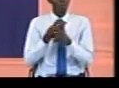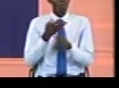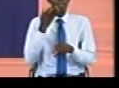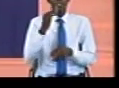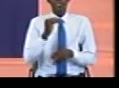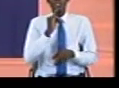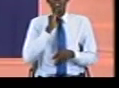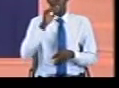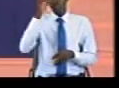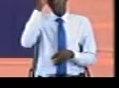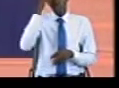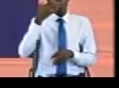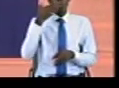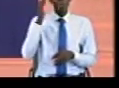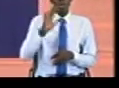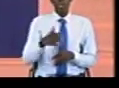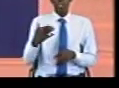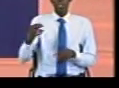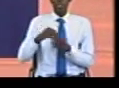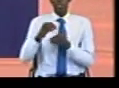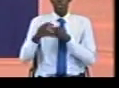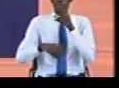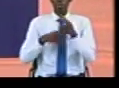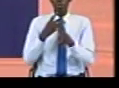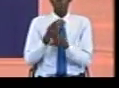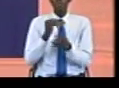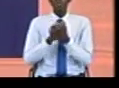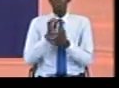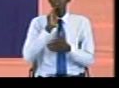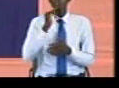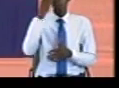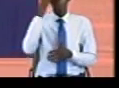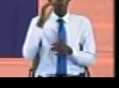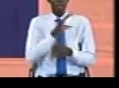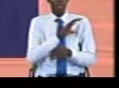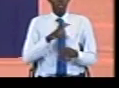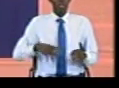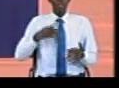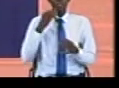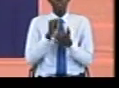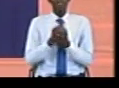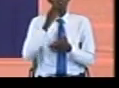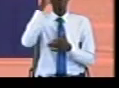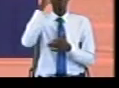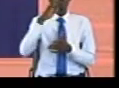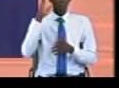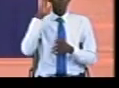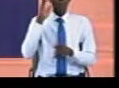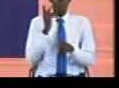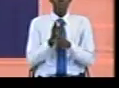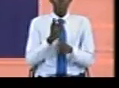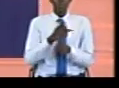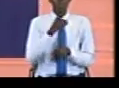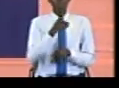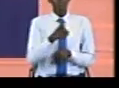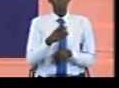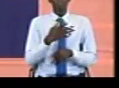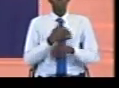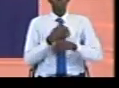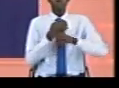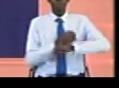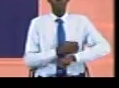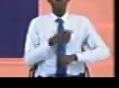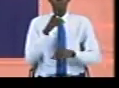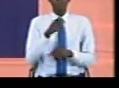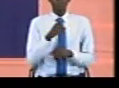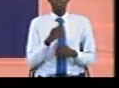world, that's why the Lord is saying God will preserve you and God will protect you from the evil in the world. Actually,